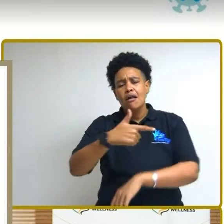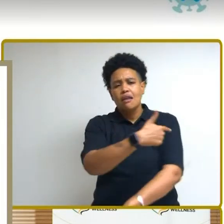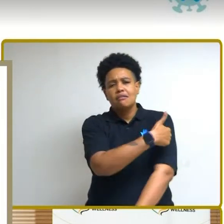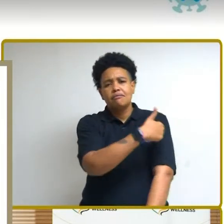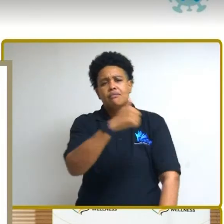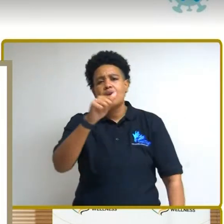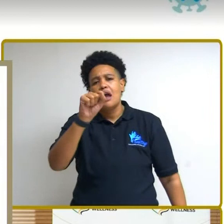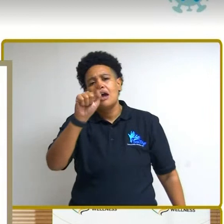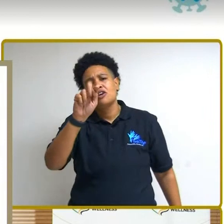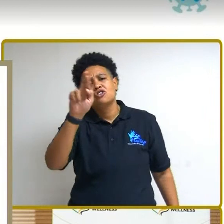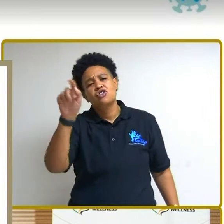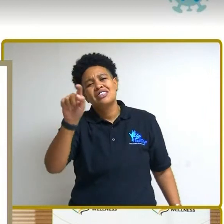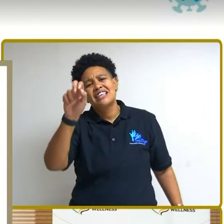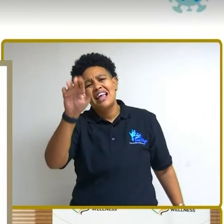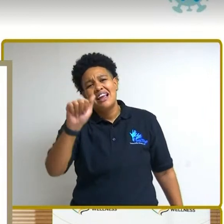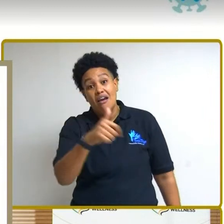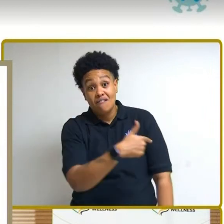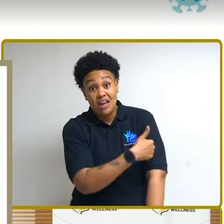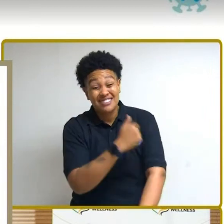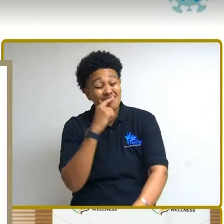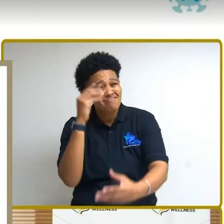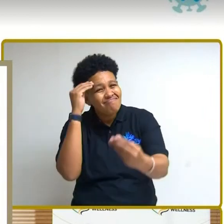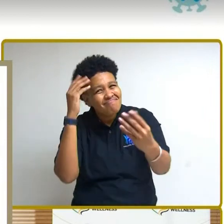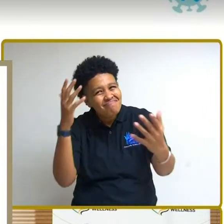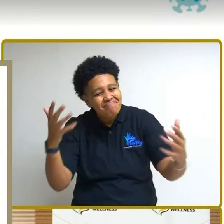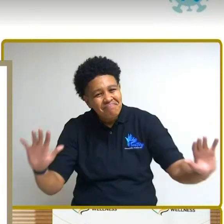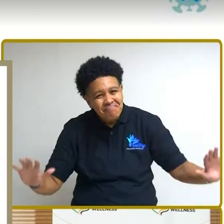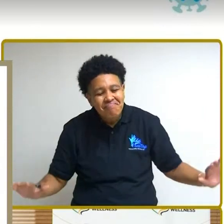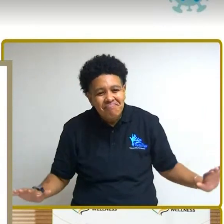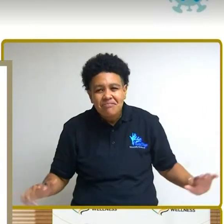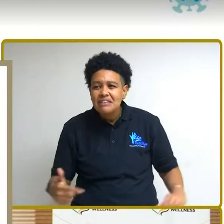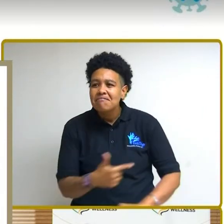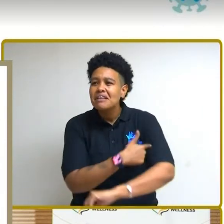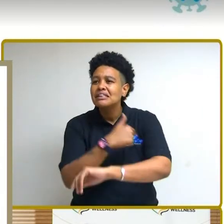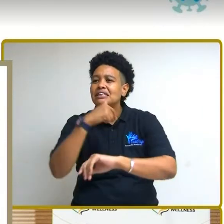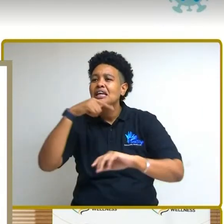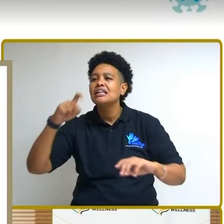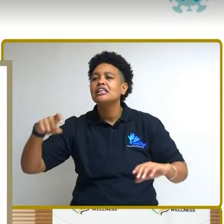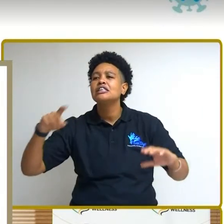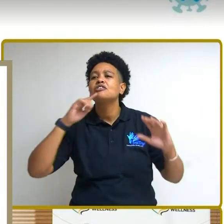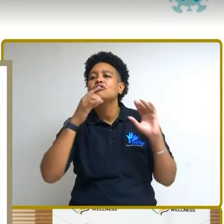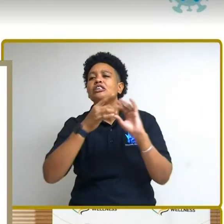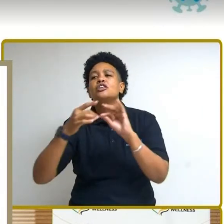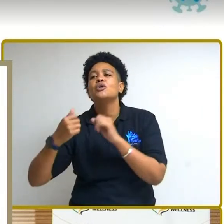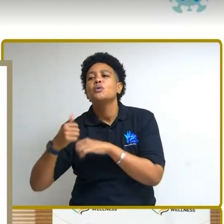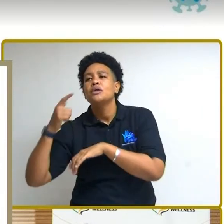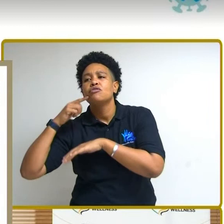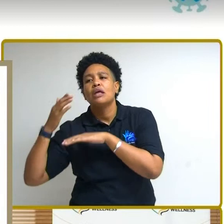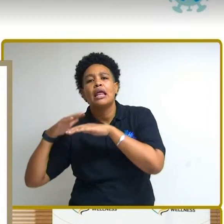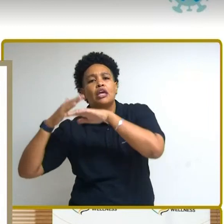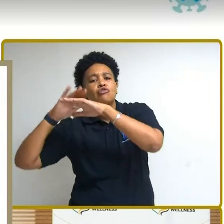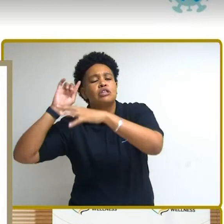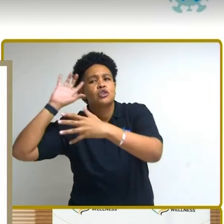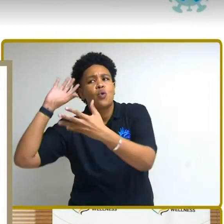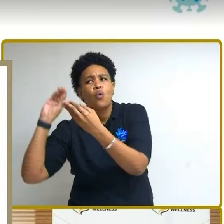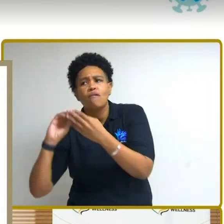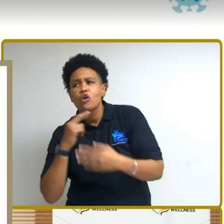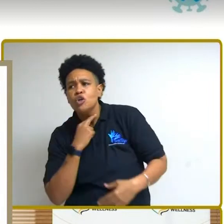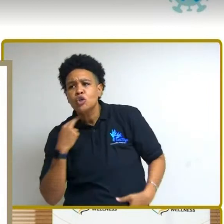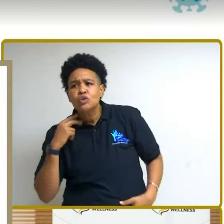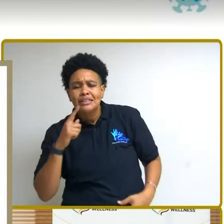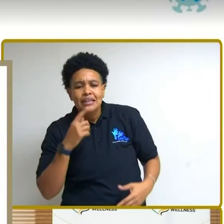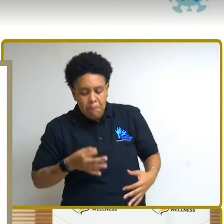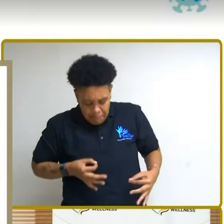vaccine. And they had concluded that the vaccine is not necessarily associated with an increase in the overall risk of